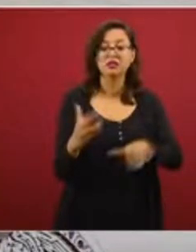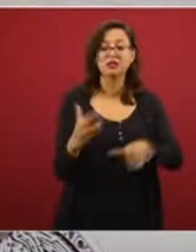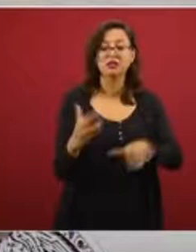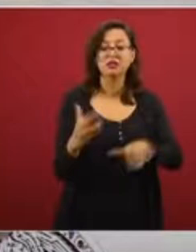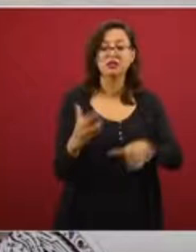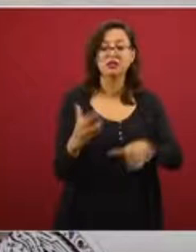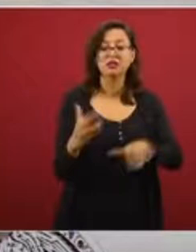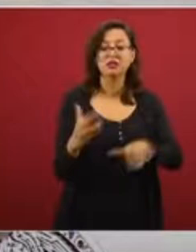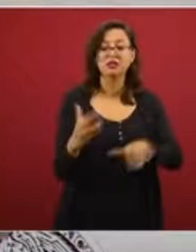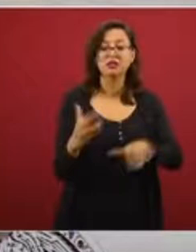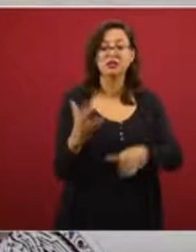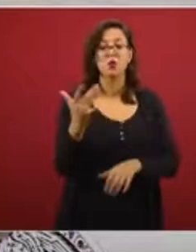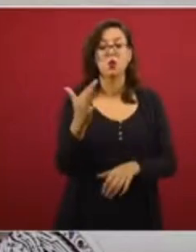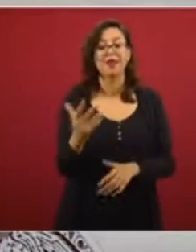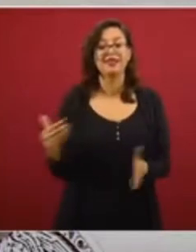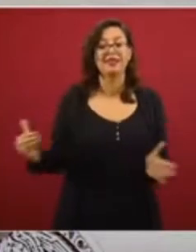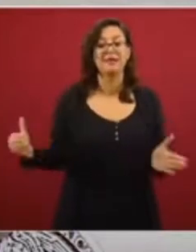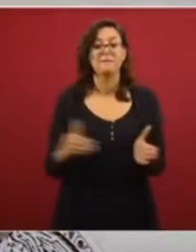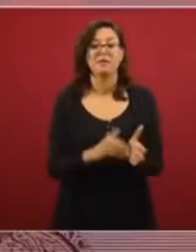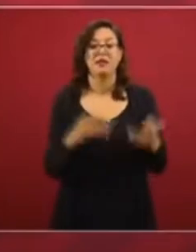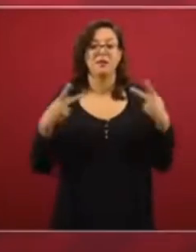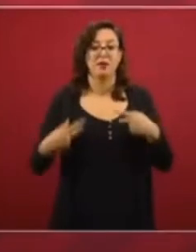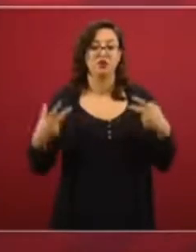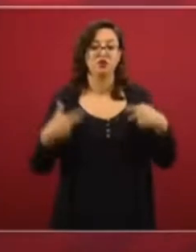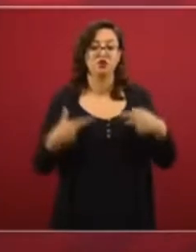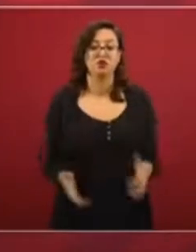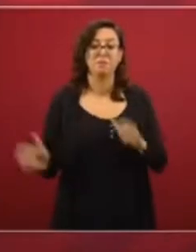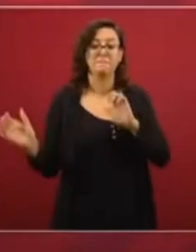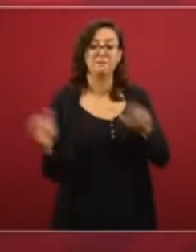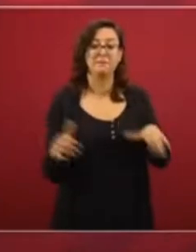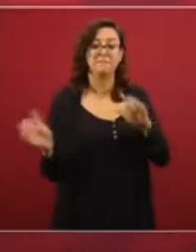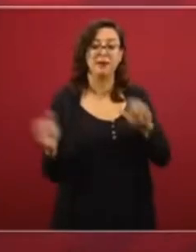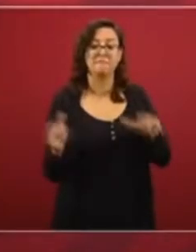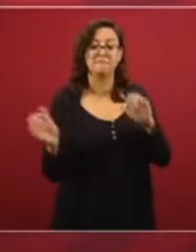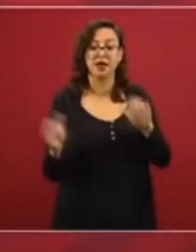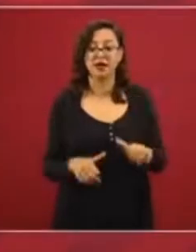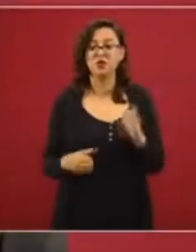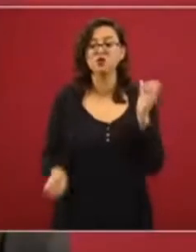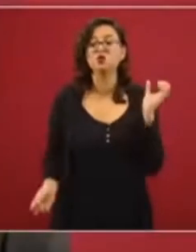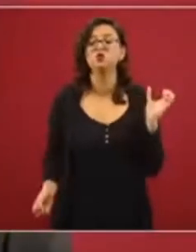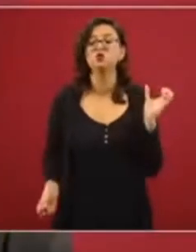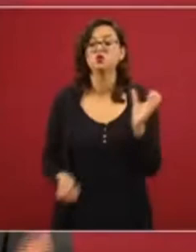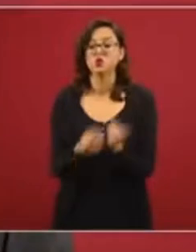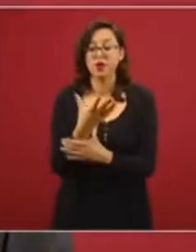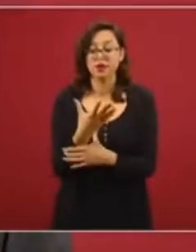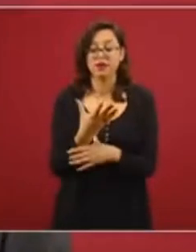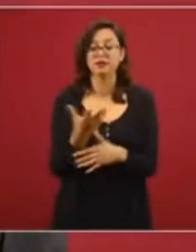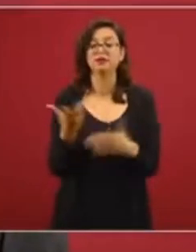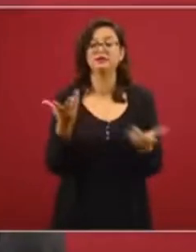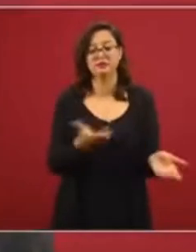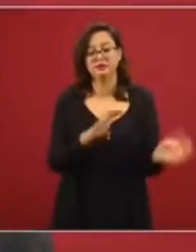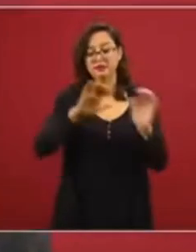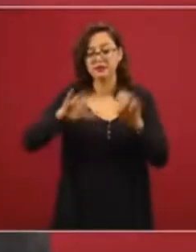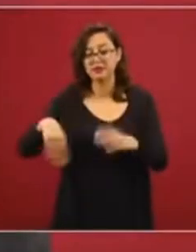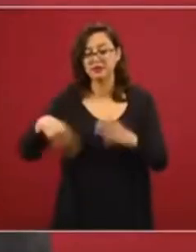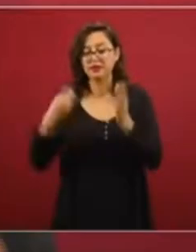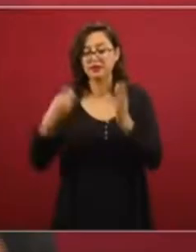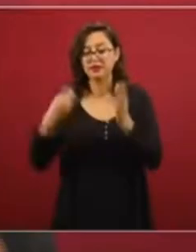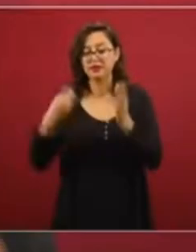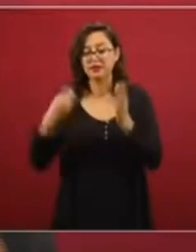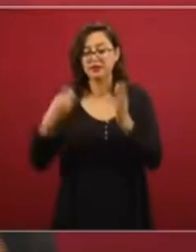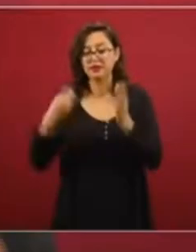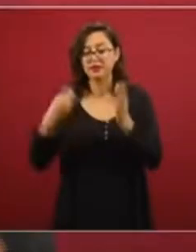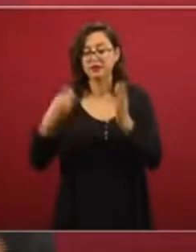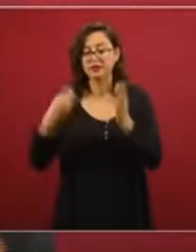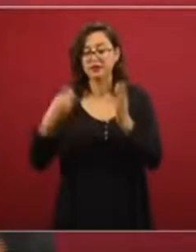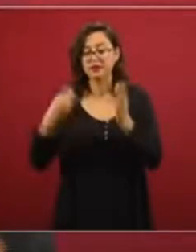52,000 health personnel. De los cuales tuvimos que reclutar, entrenar, organizar.